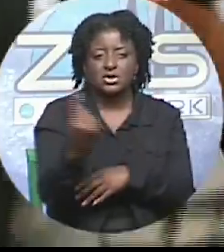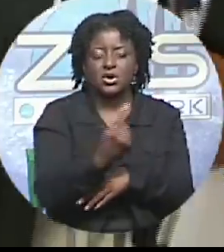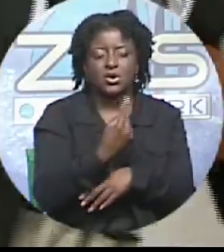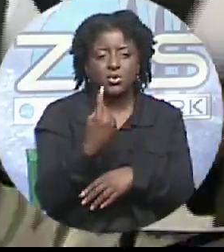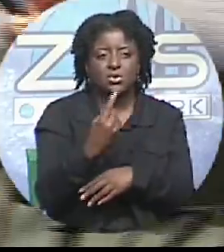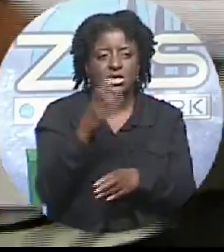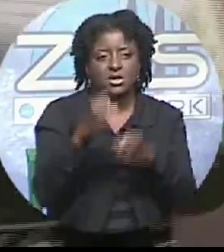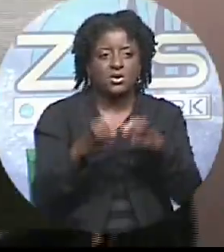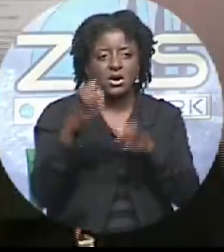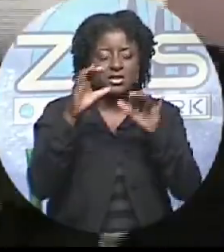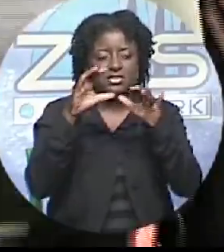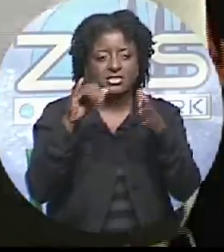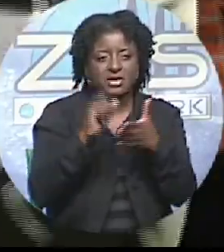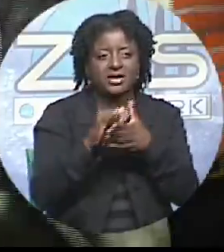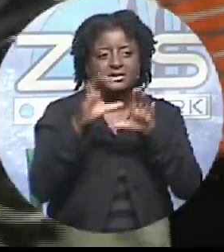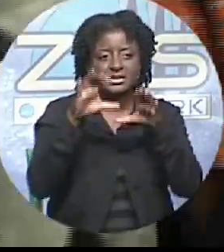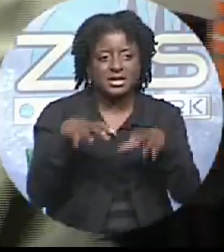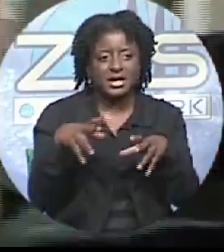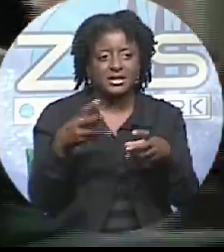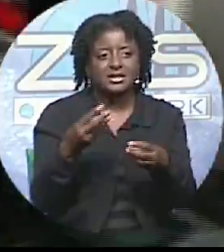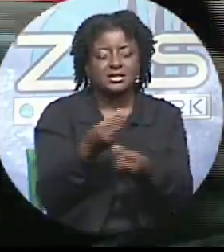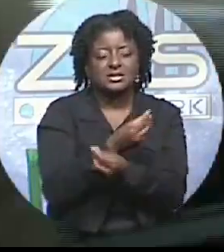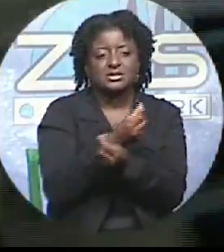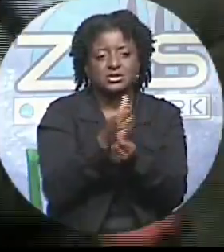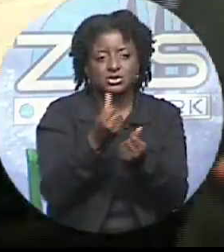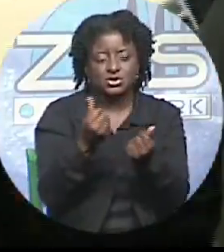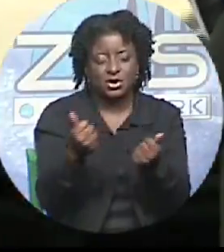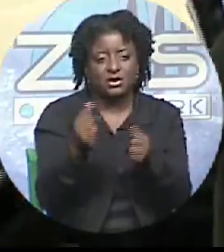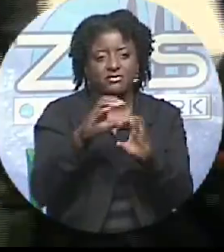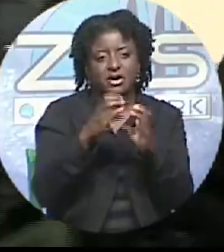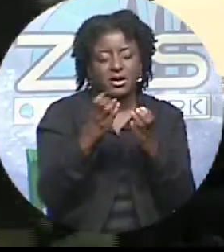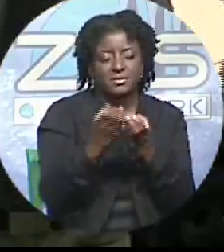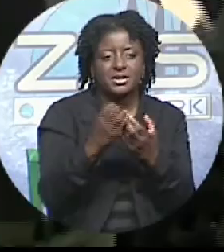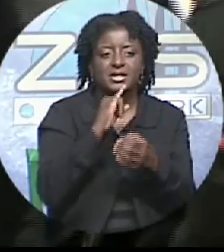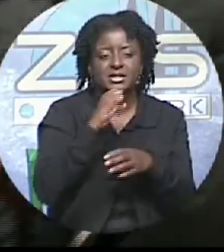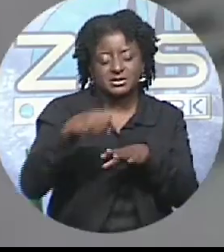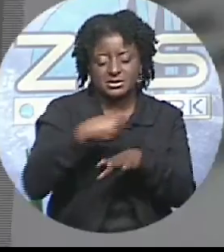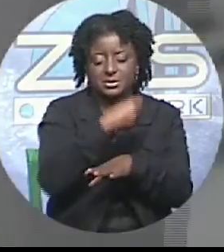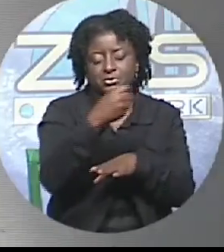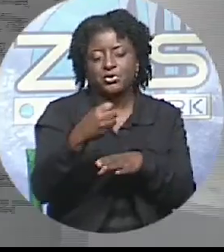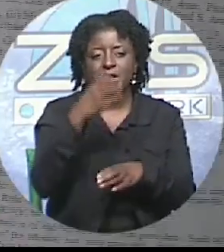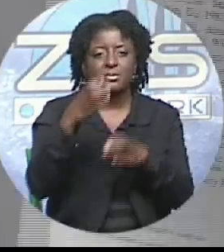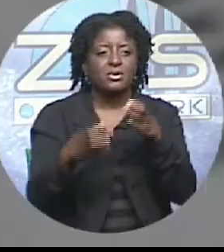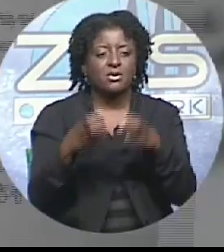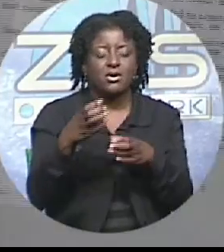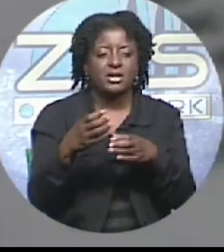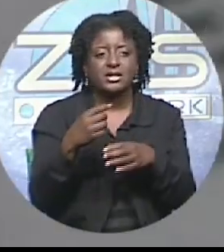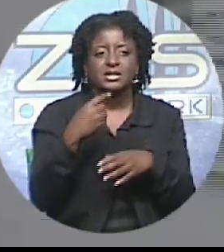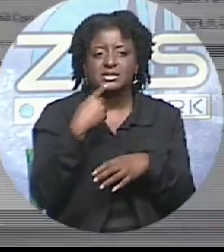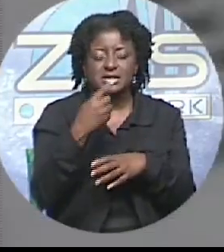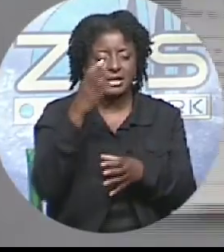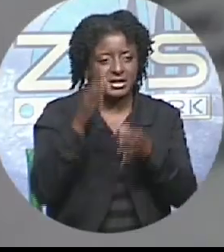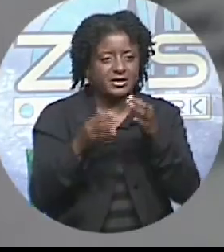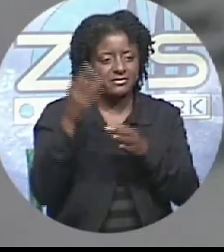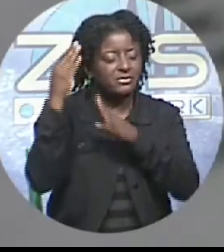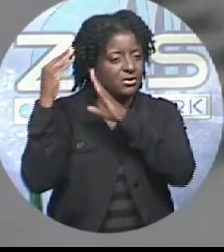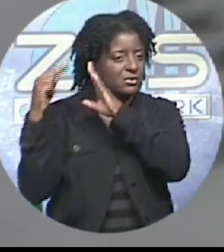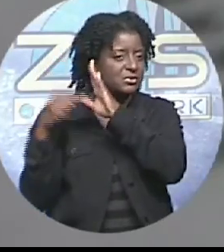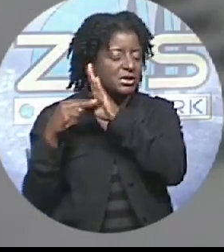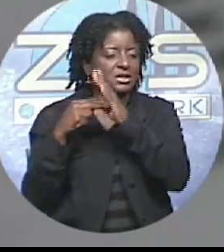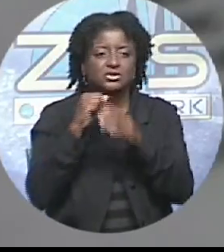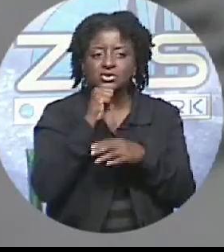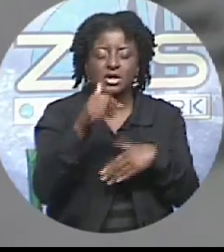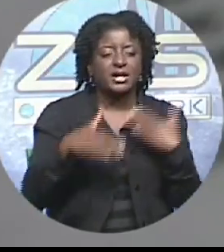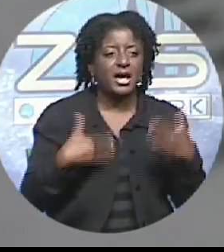the Supreme Court. By all indications, Gomez says it appeared as if Bahama was not happy with the Bahamas' insolvency laws, so